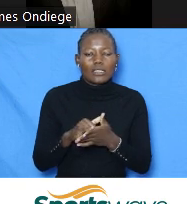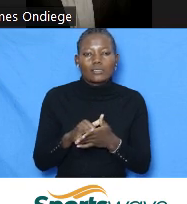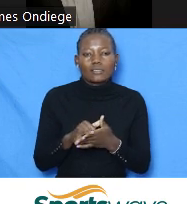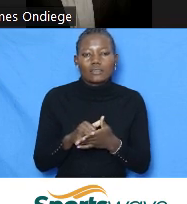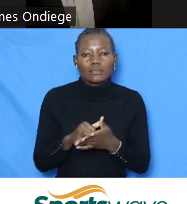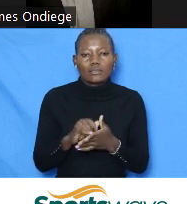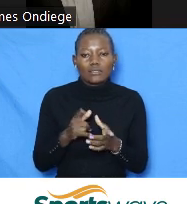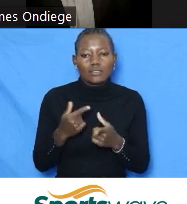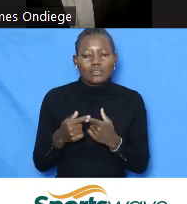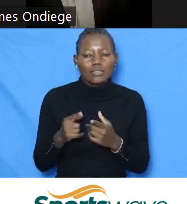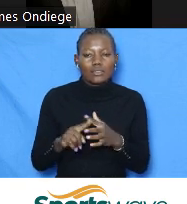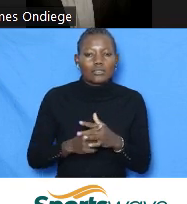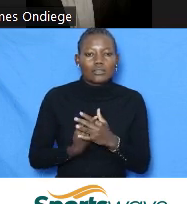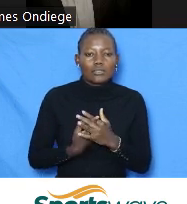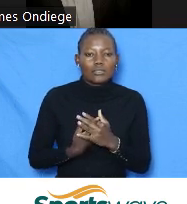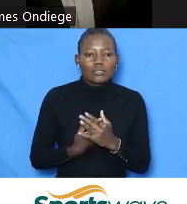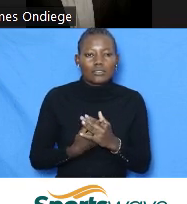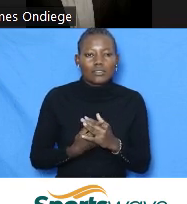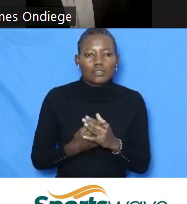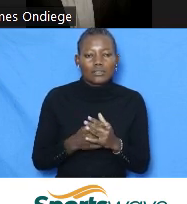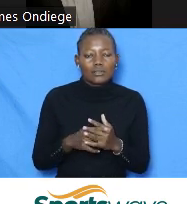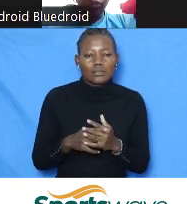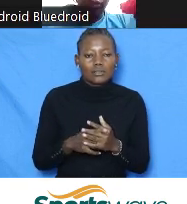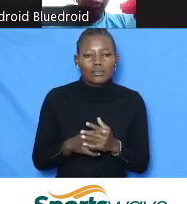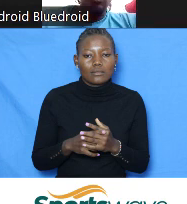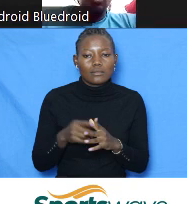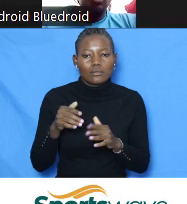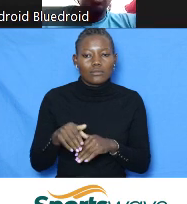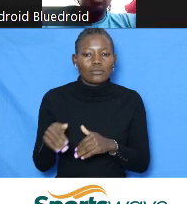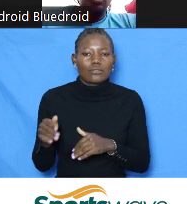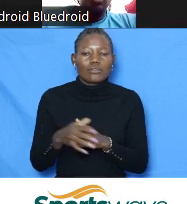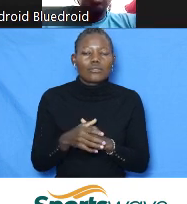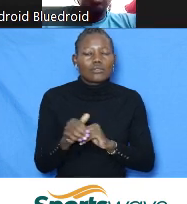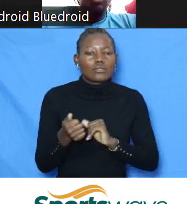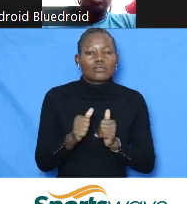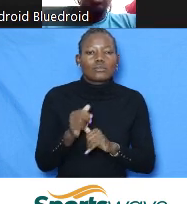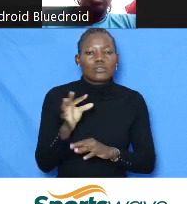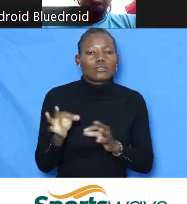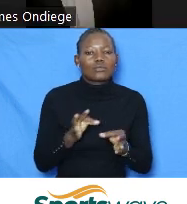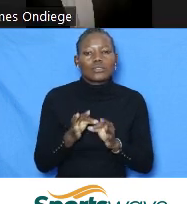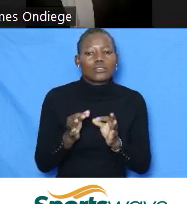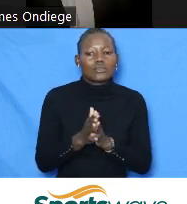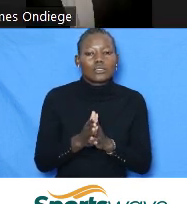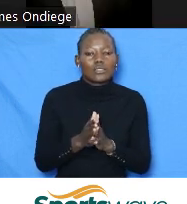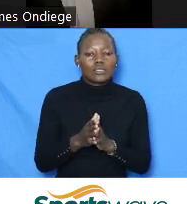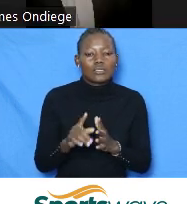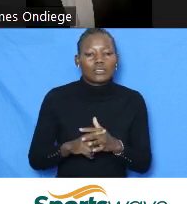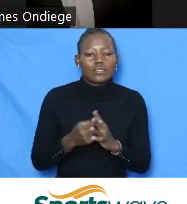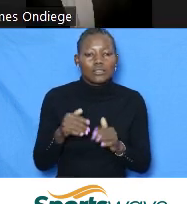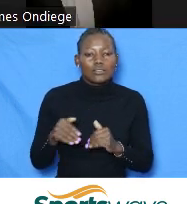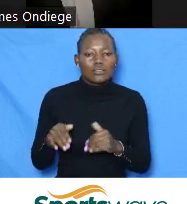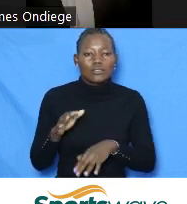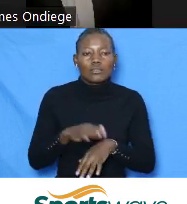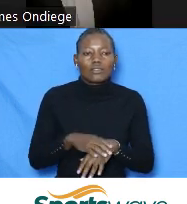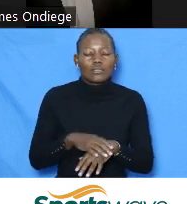physiotherapist, then now you start following, and it's sport specific. And you start following a proper what's called return to